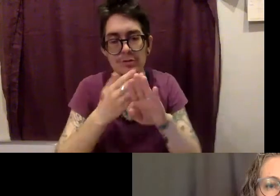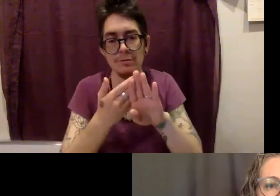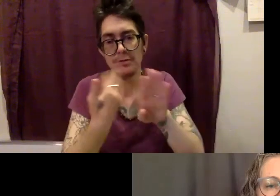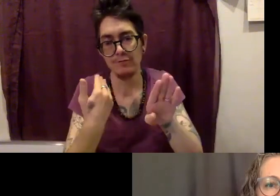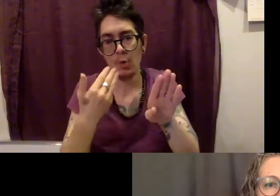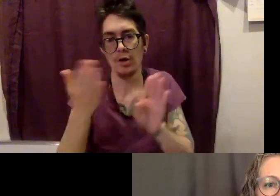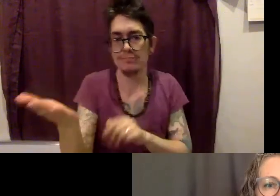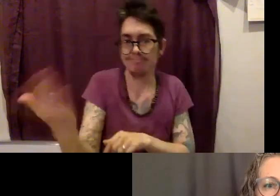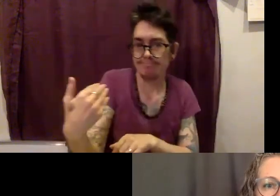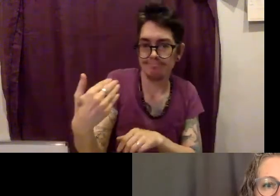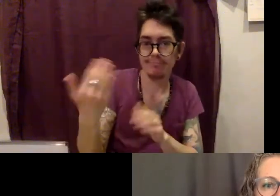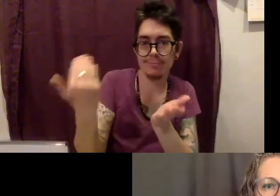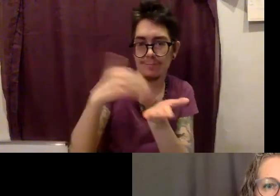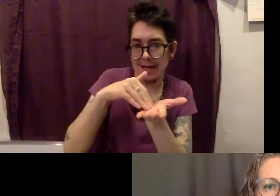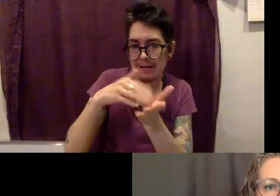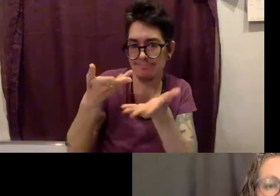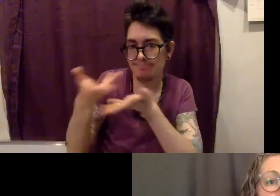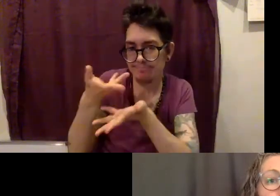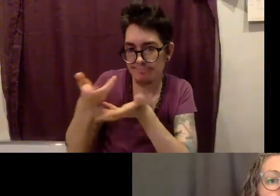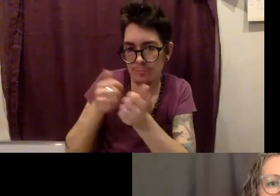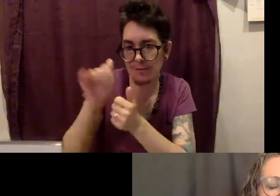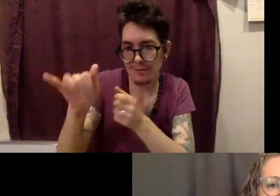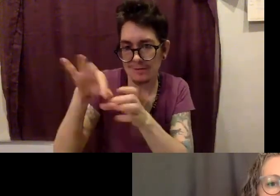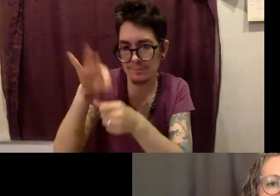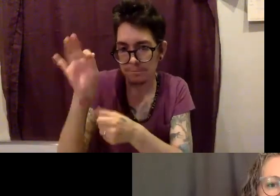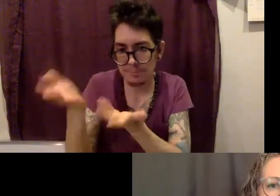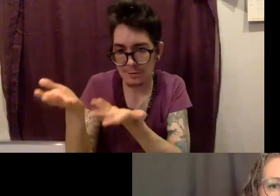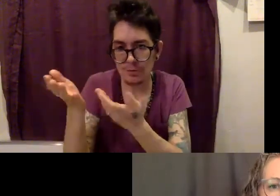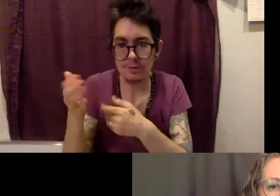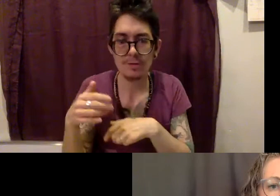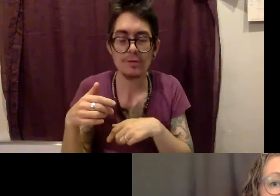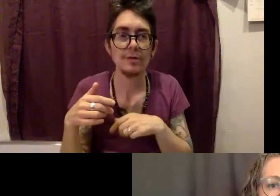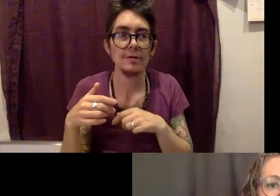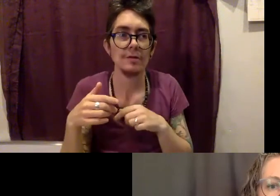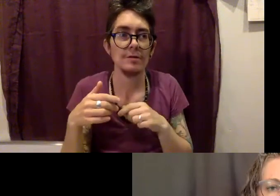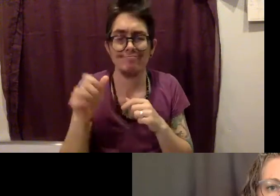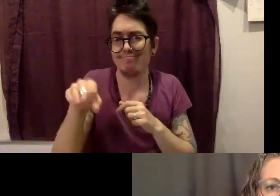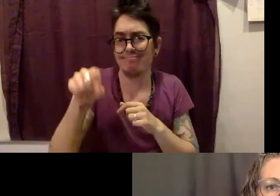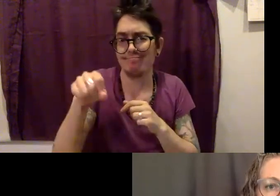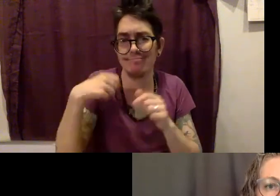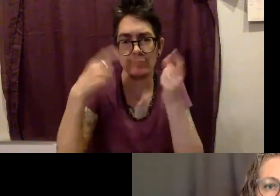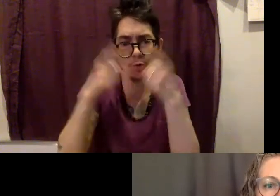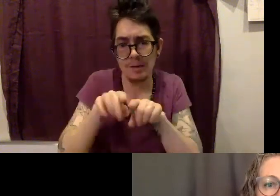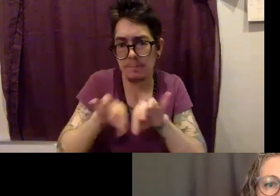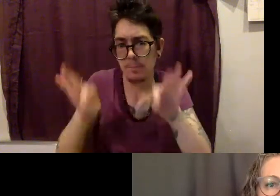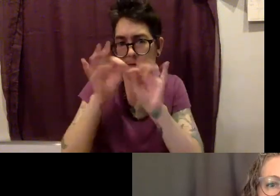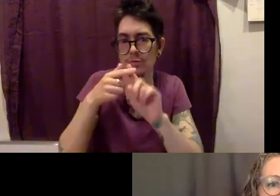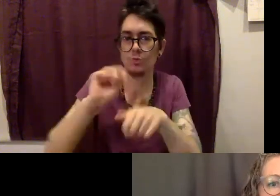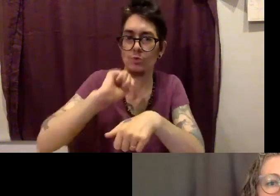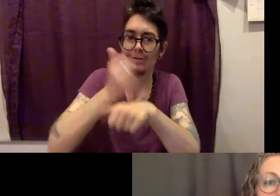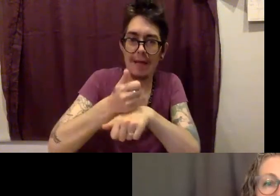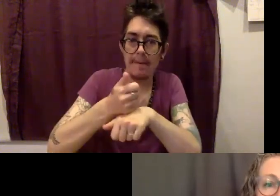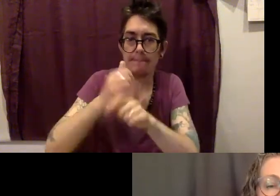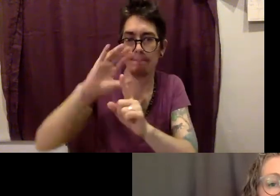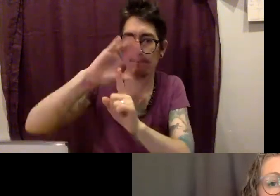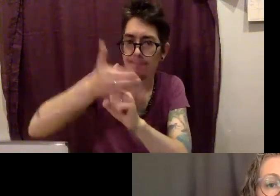specifically about spiritual or dynamic protection before you welcome any energy or spirit into your space. And